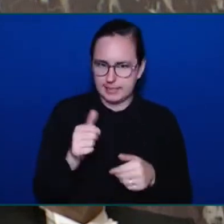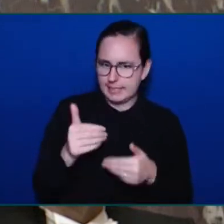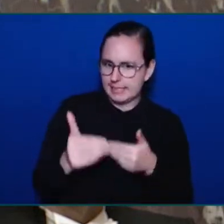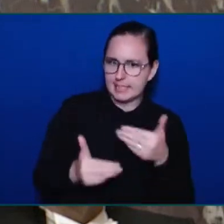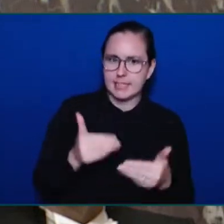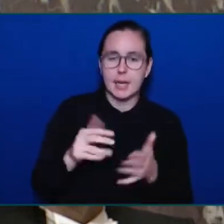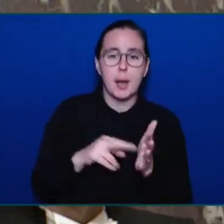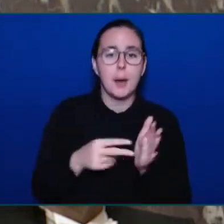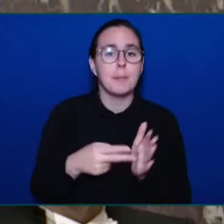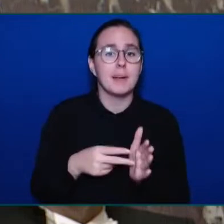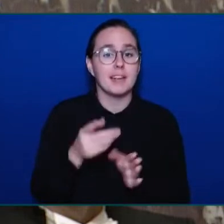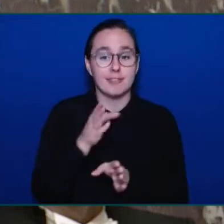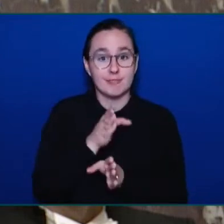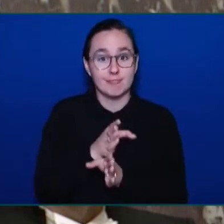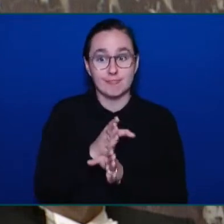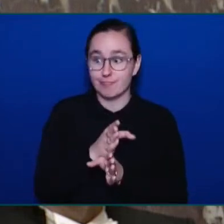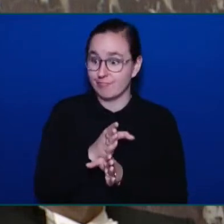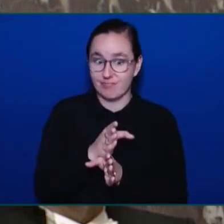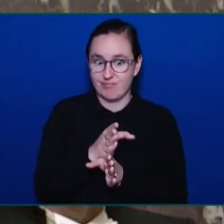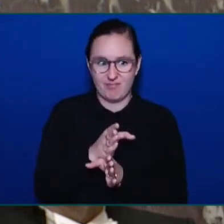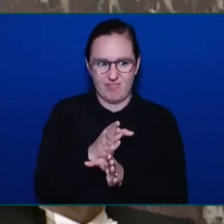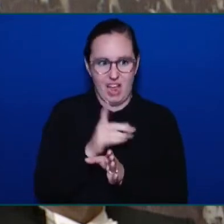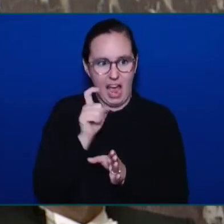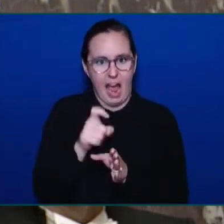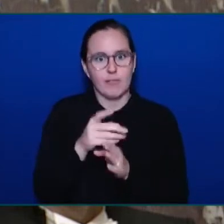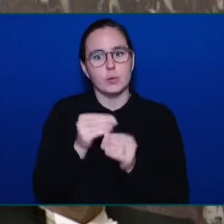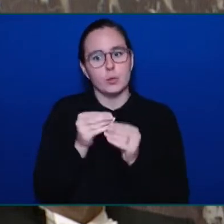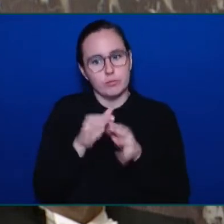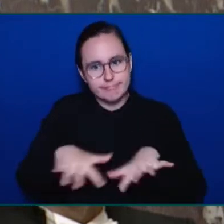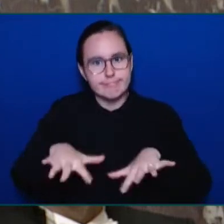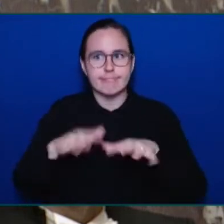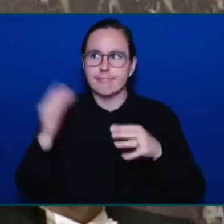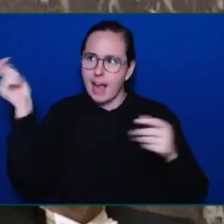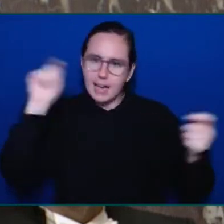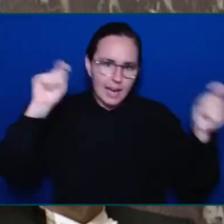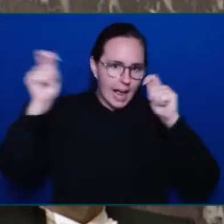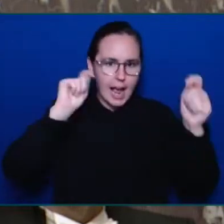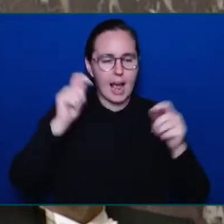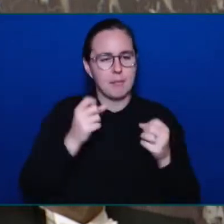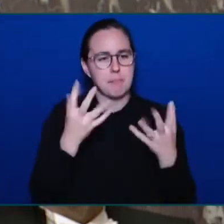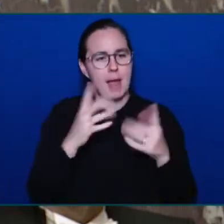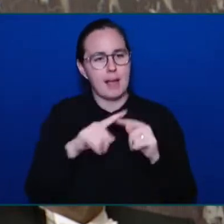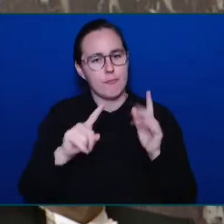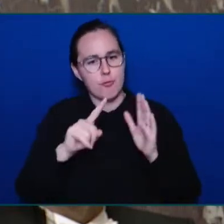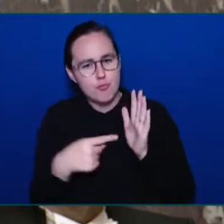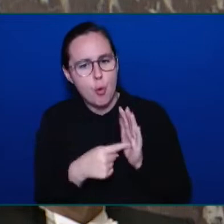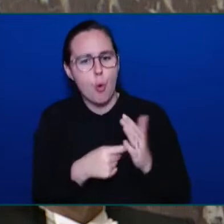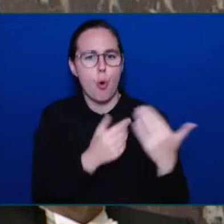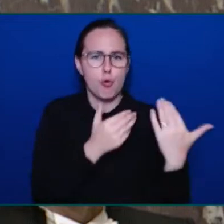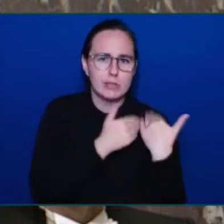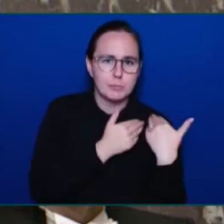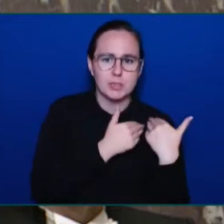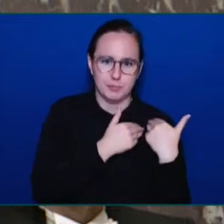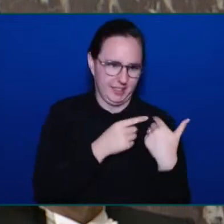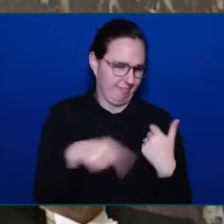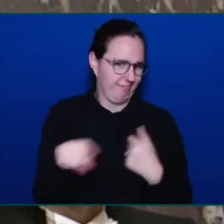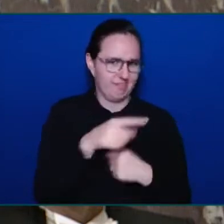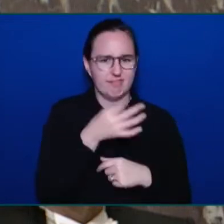in rural healthcare. And we also heard about some of the hospital infrastructure